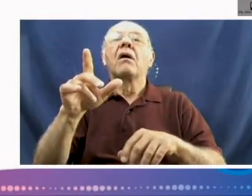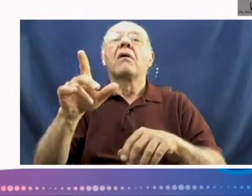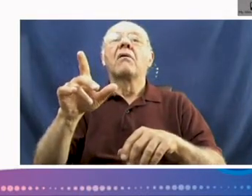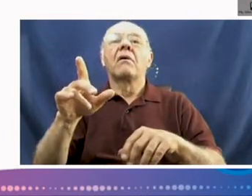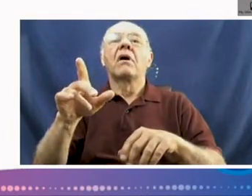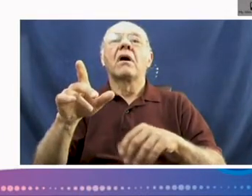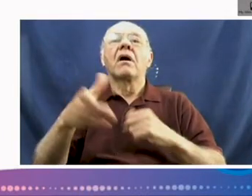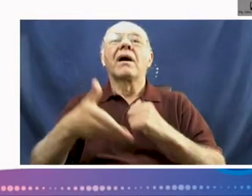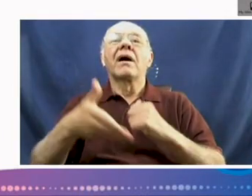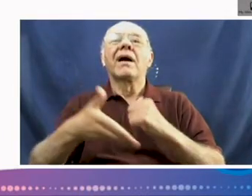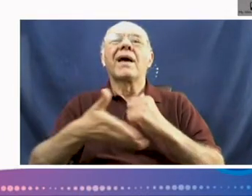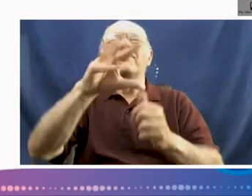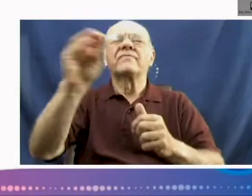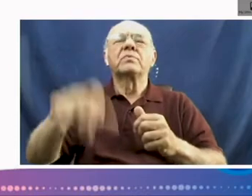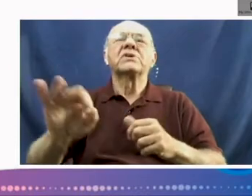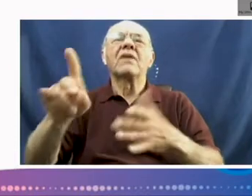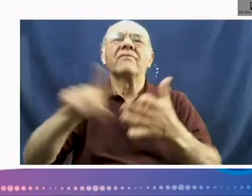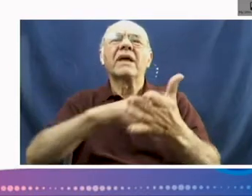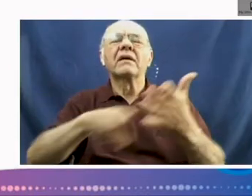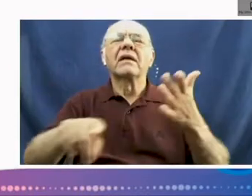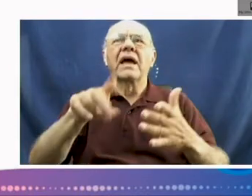over 30% of reservations.